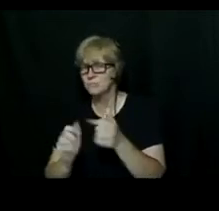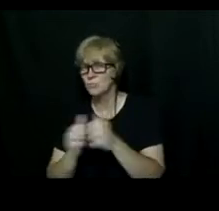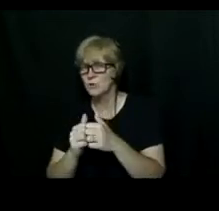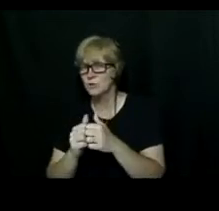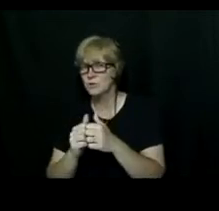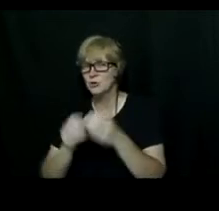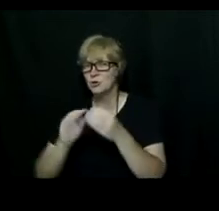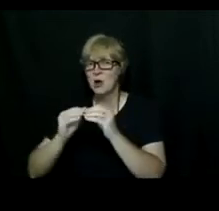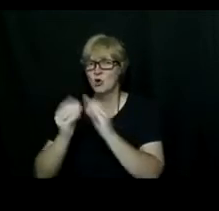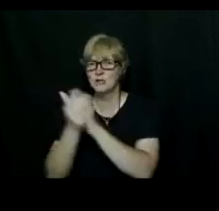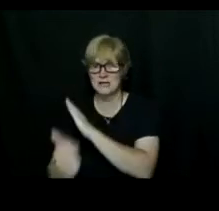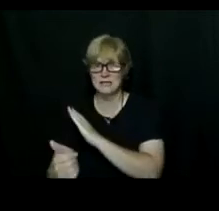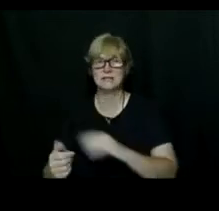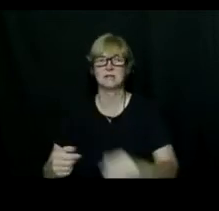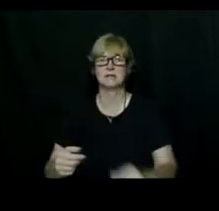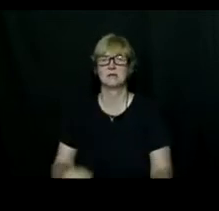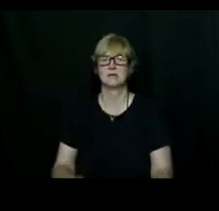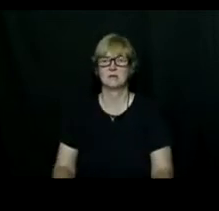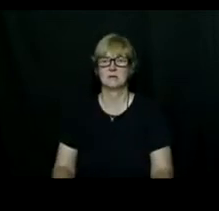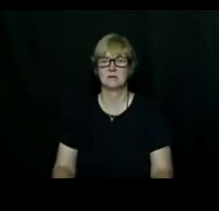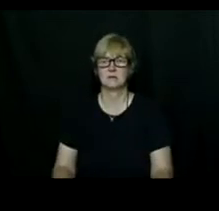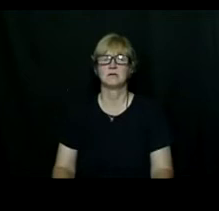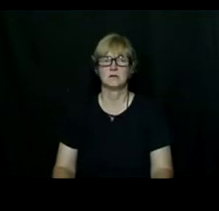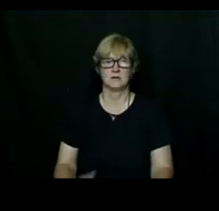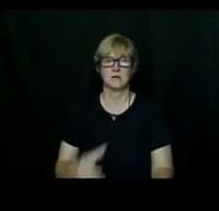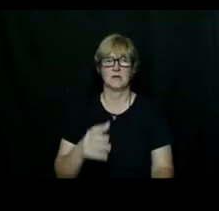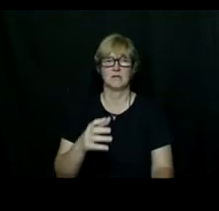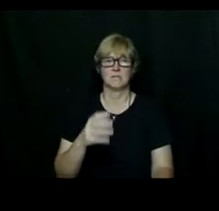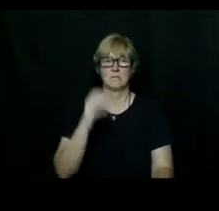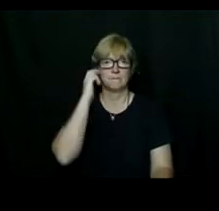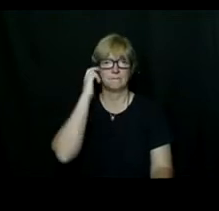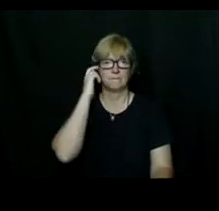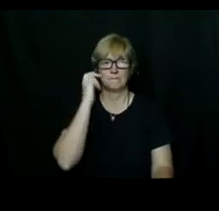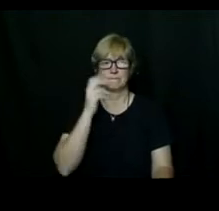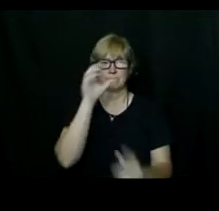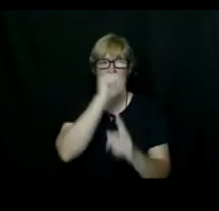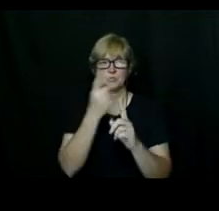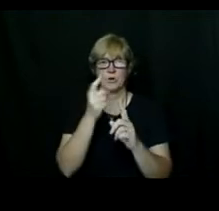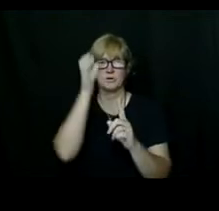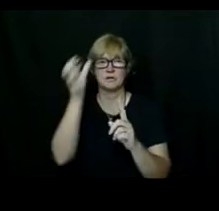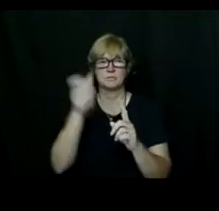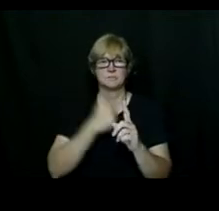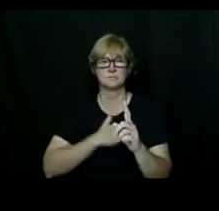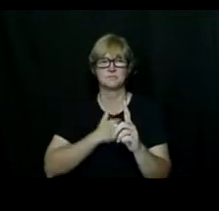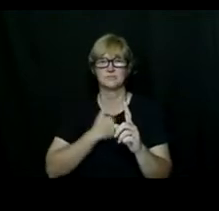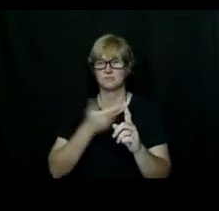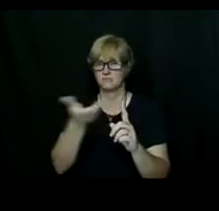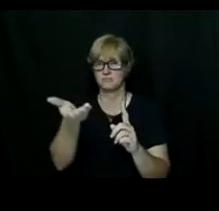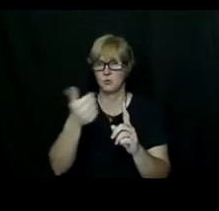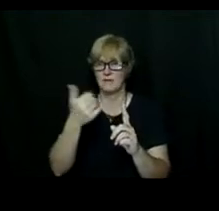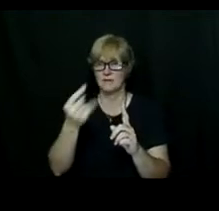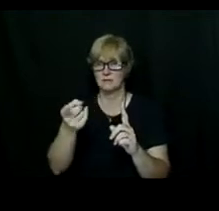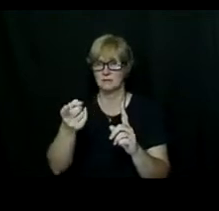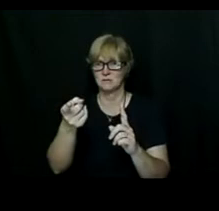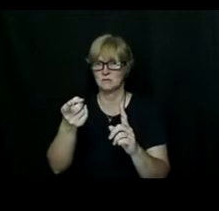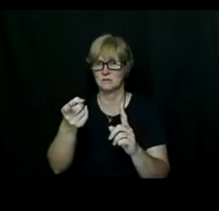equal measure, not at the same time, and they do not seem to interact. And I tried interactions, it really didn't work. I found no